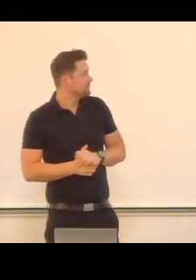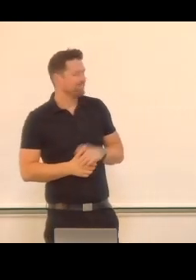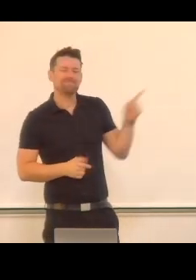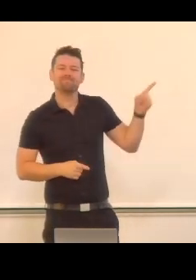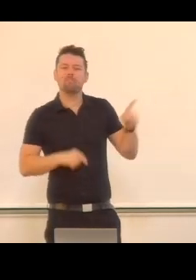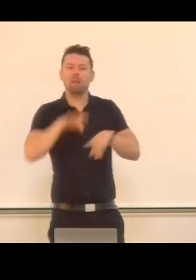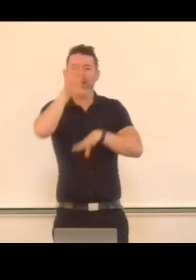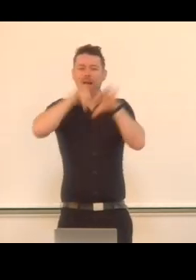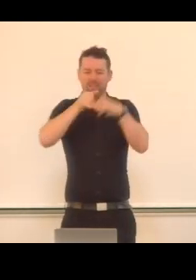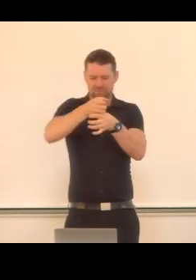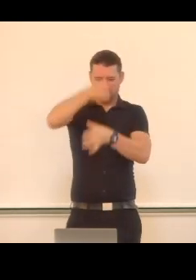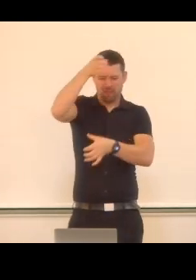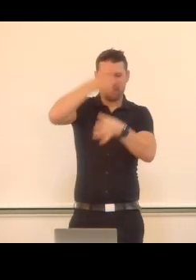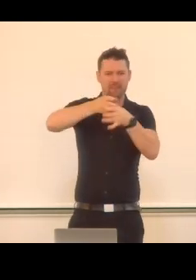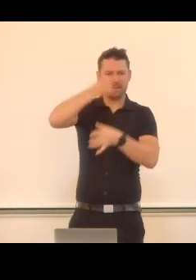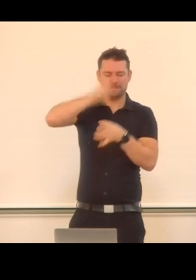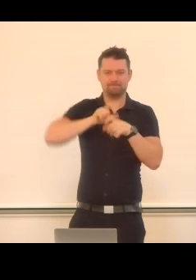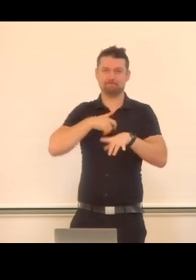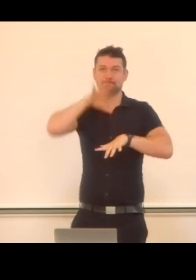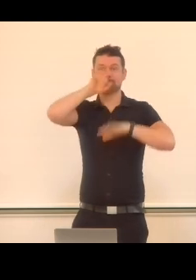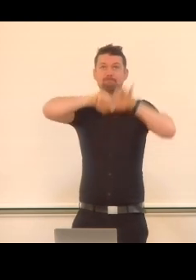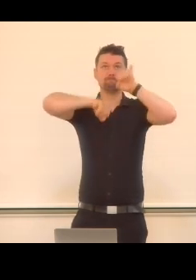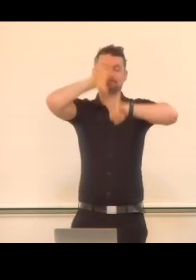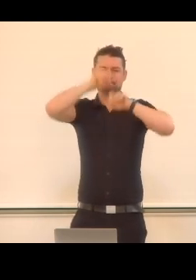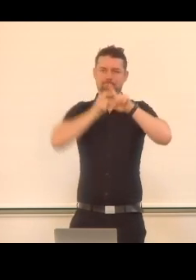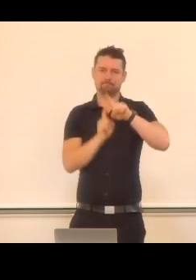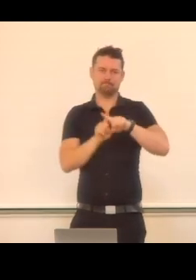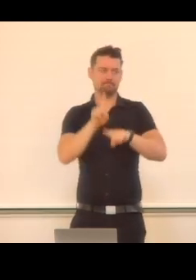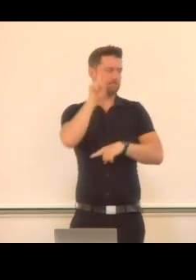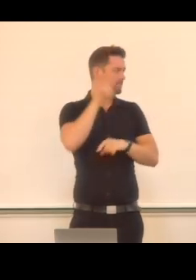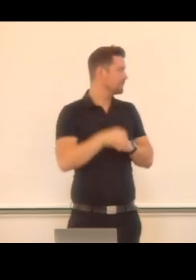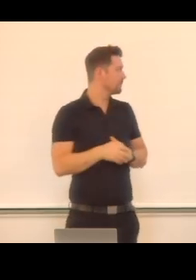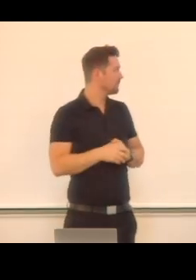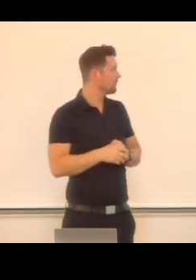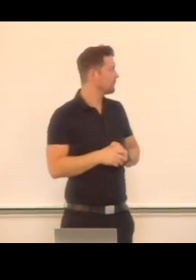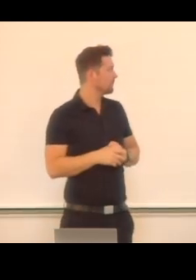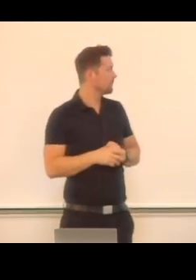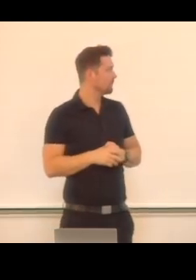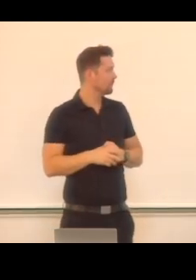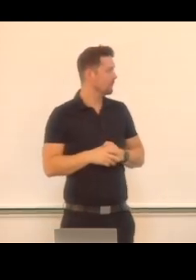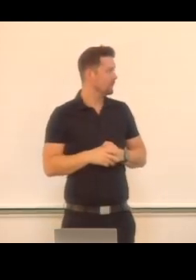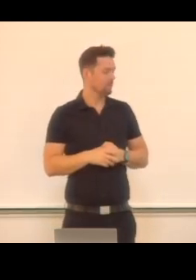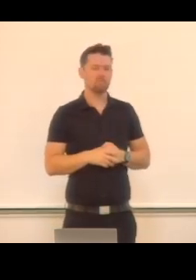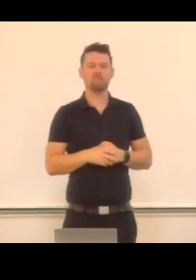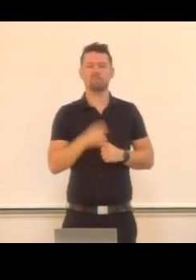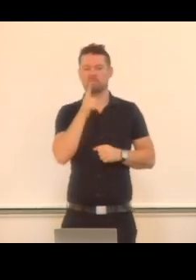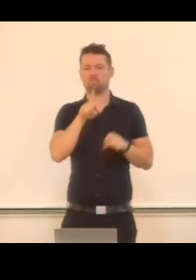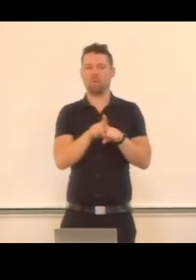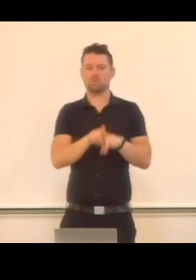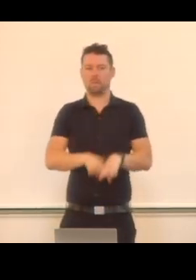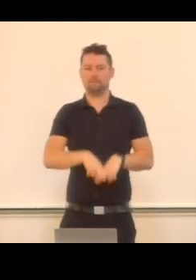This is that tunnel in the middle, so I'm going up the ladder between the levels, and this is what also serves as an